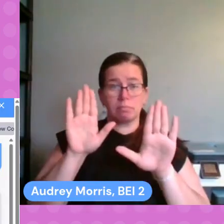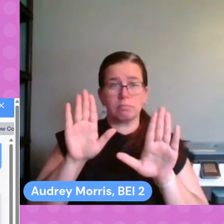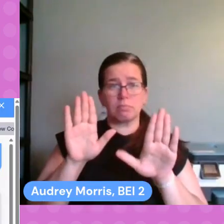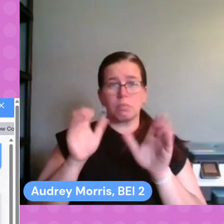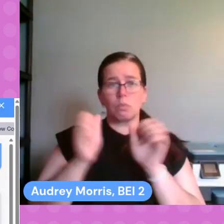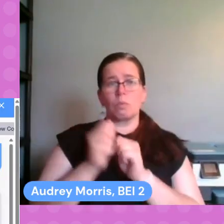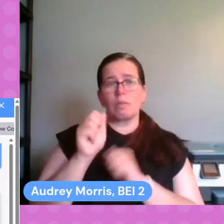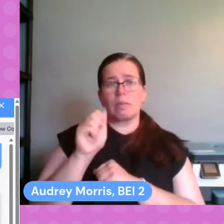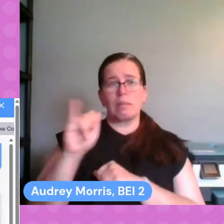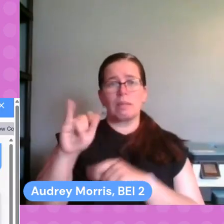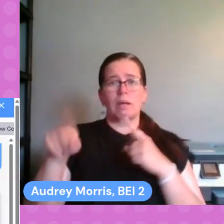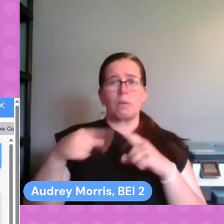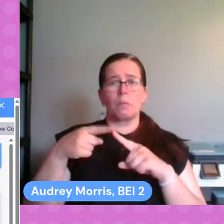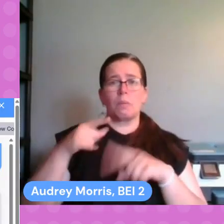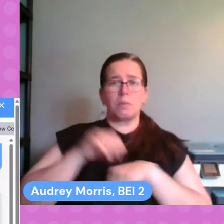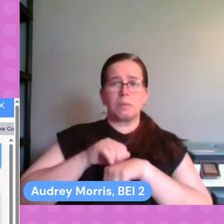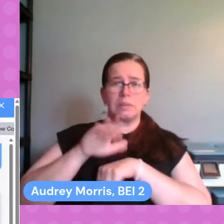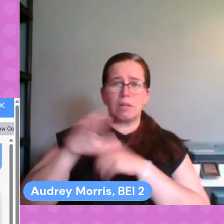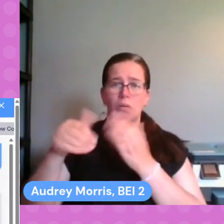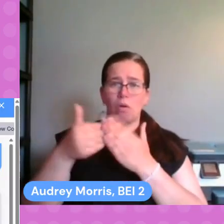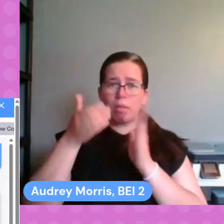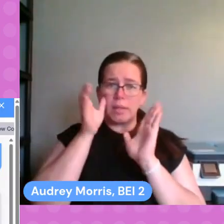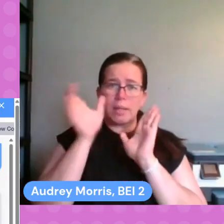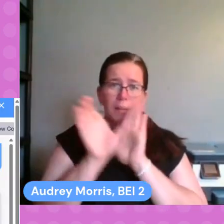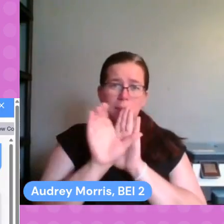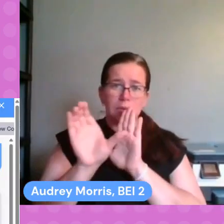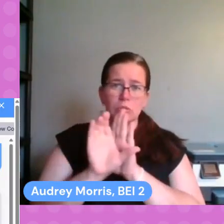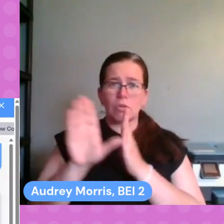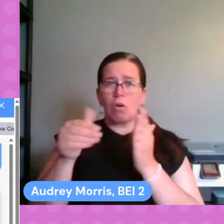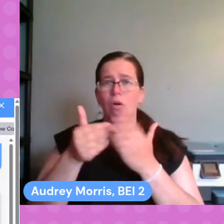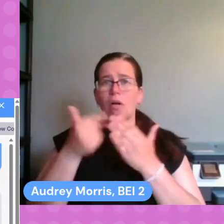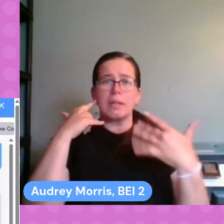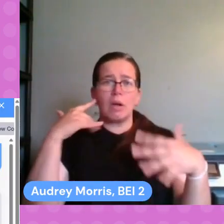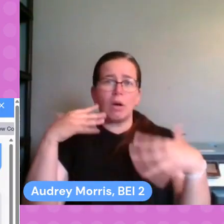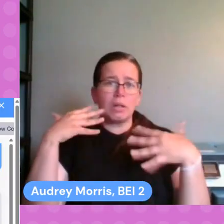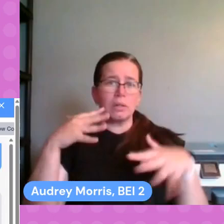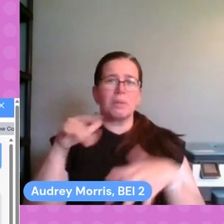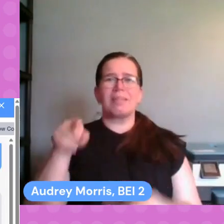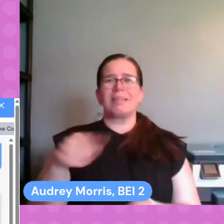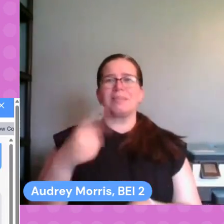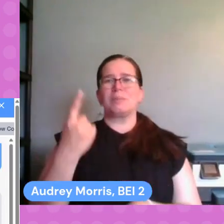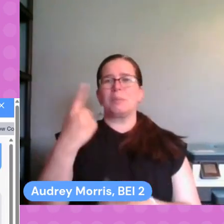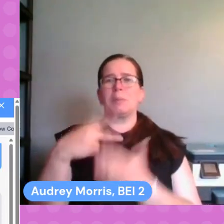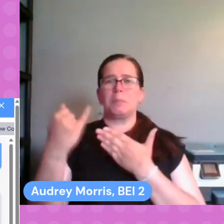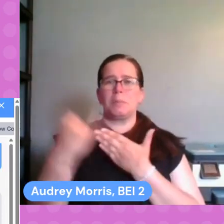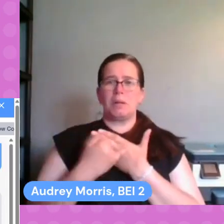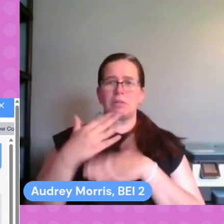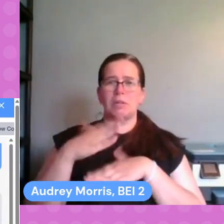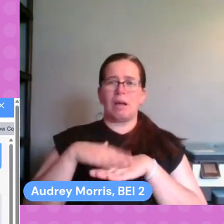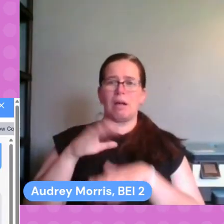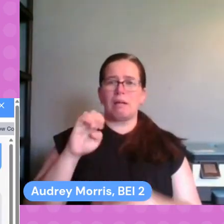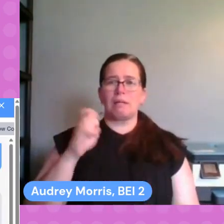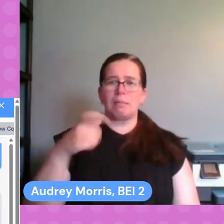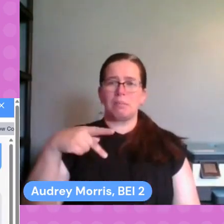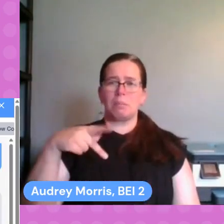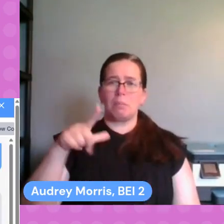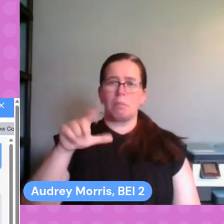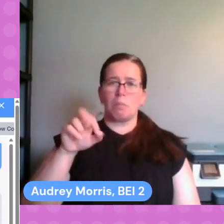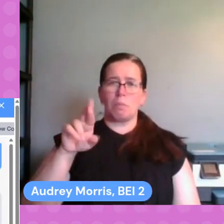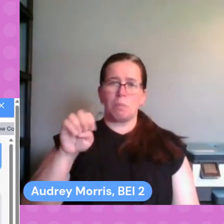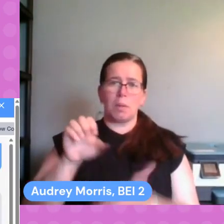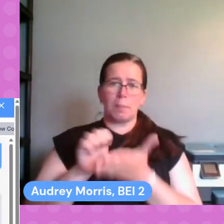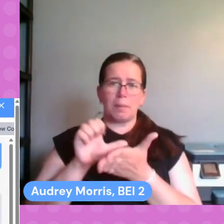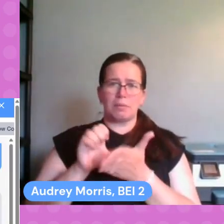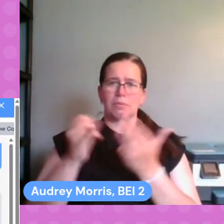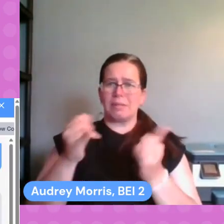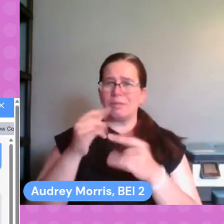actually sending all of the images, all the audio. So this is one of the projects on the Explore page right now, and it's Japanese. I don't